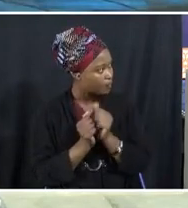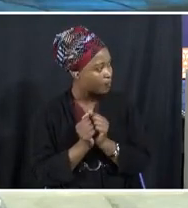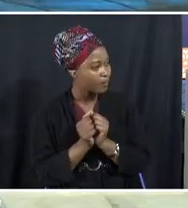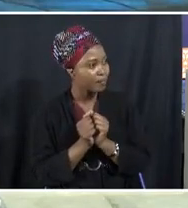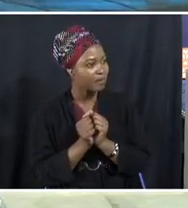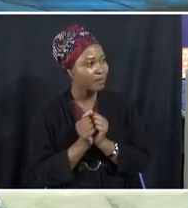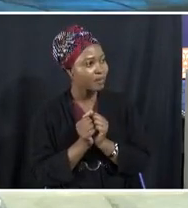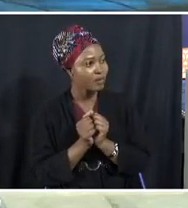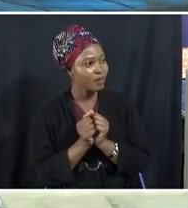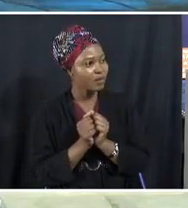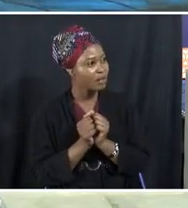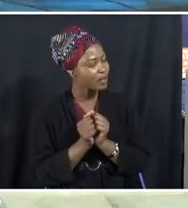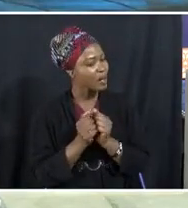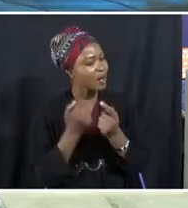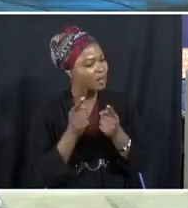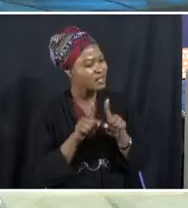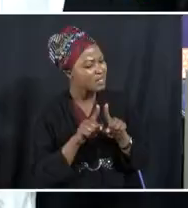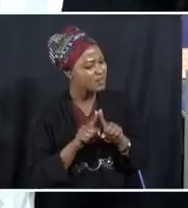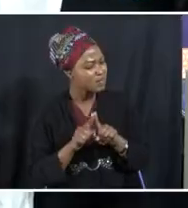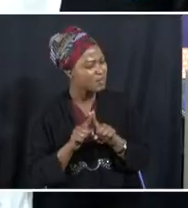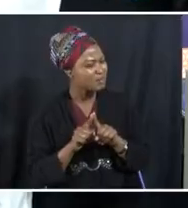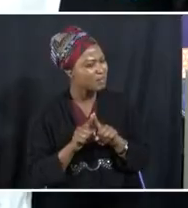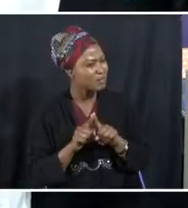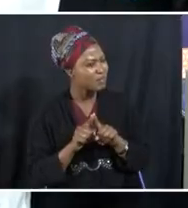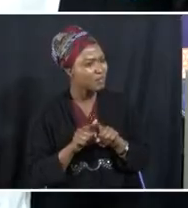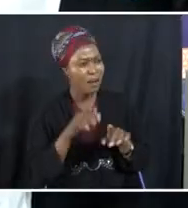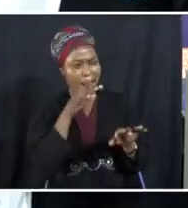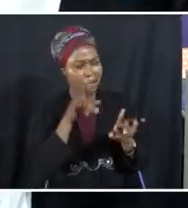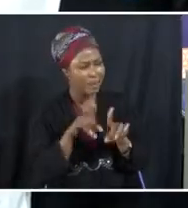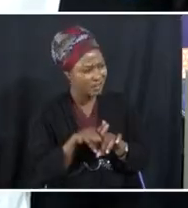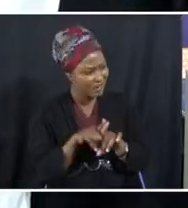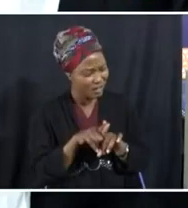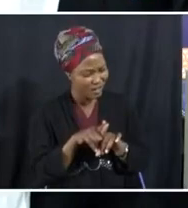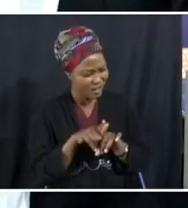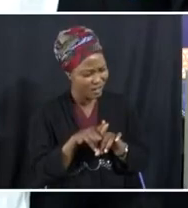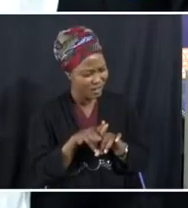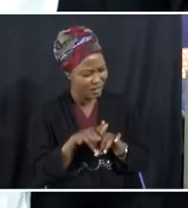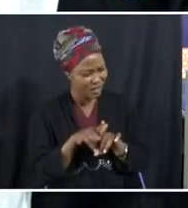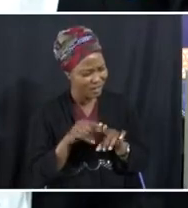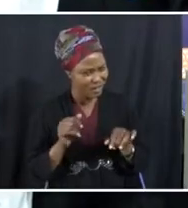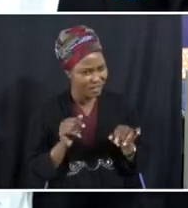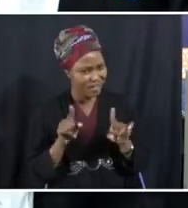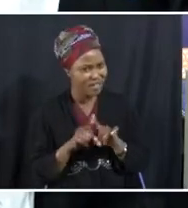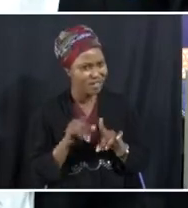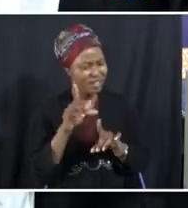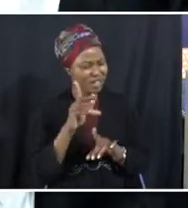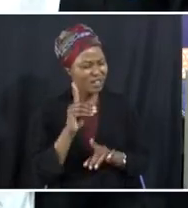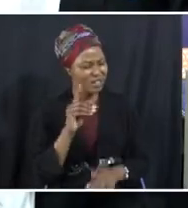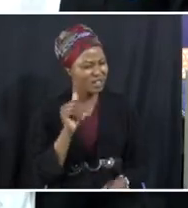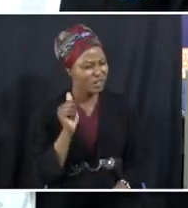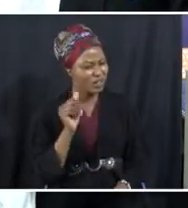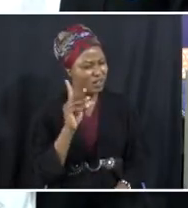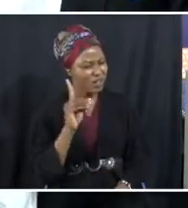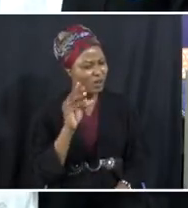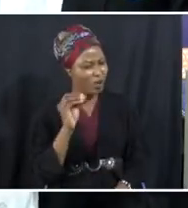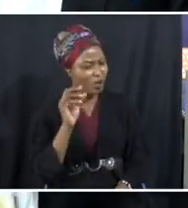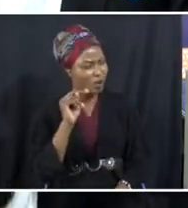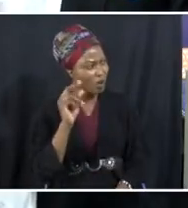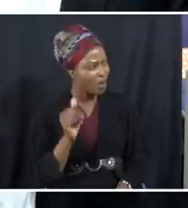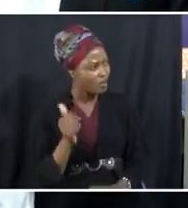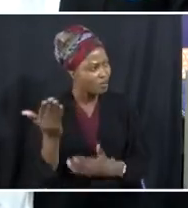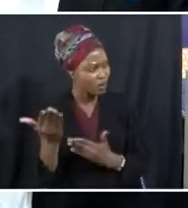to conduct this one. But I also want to invite Brother Godwin and Sister Dawn. Are you here?